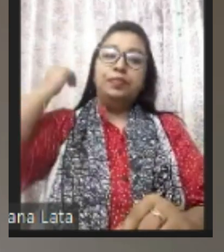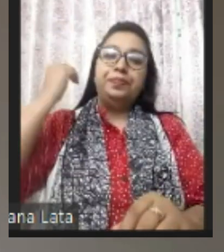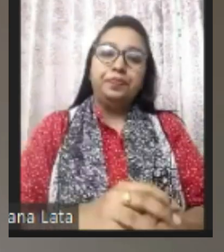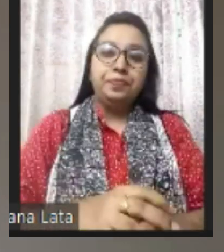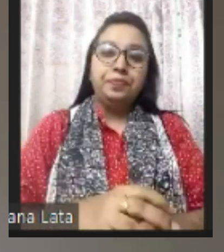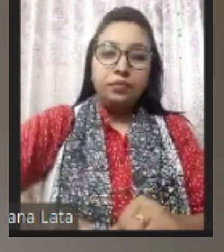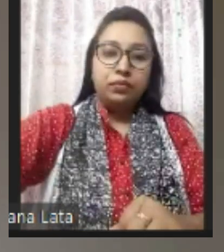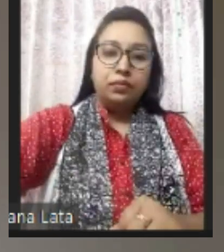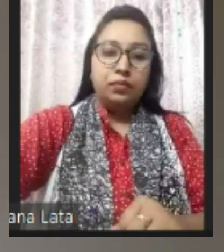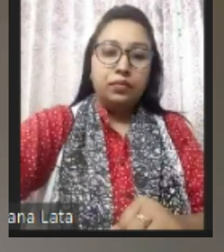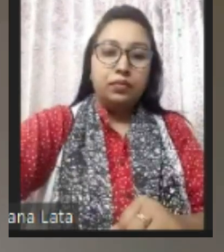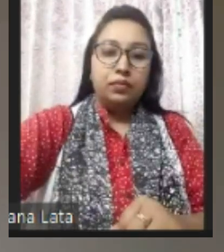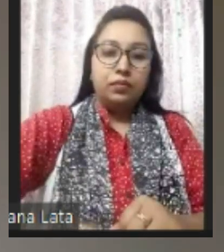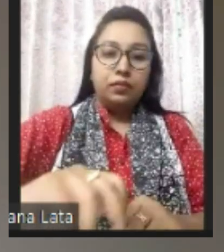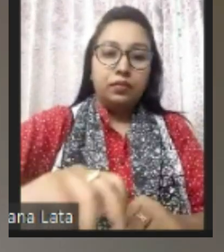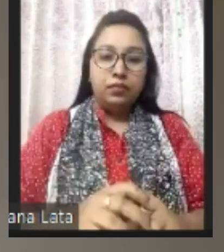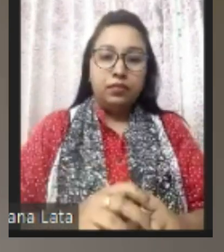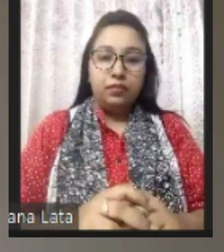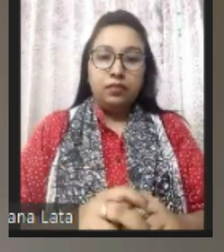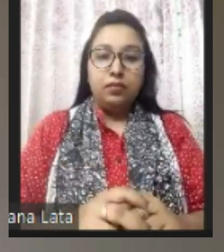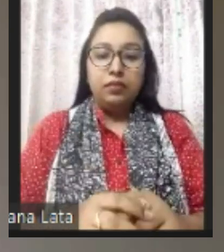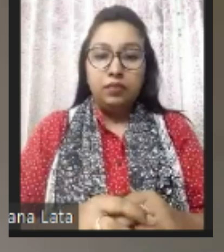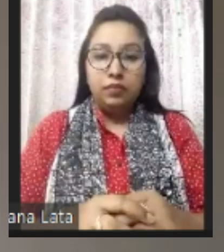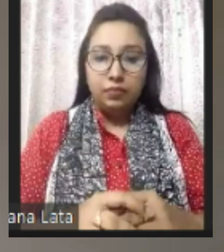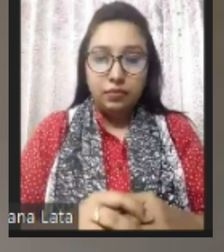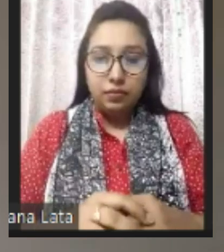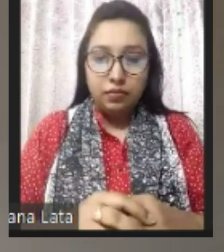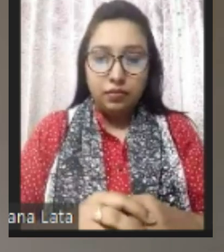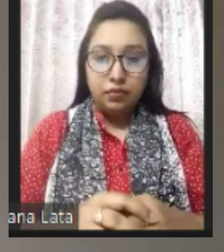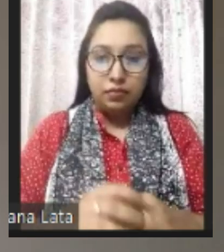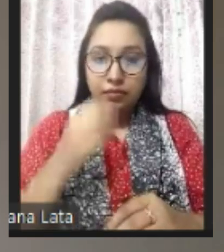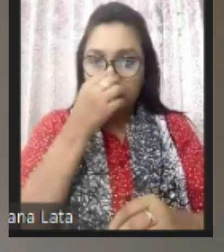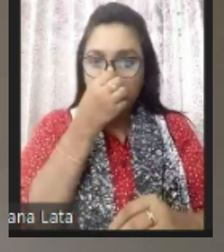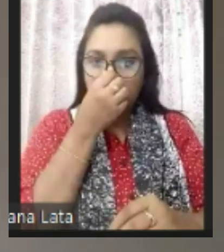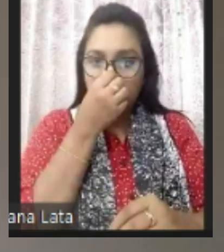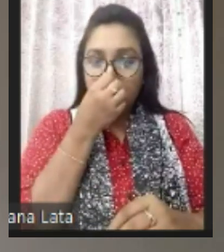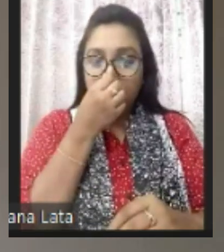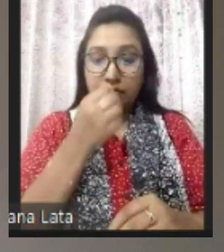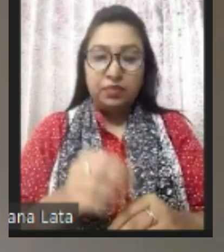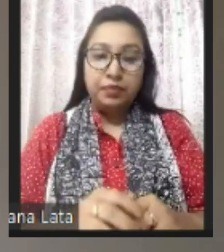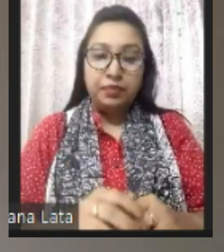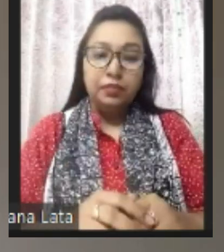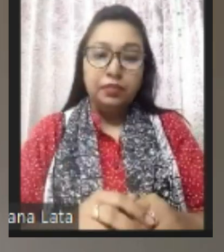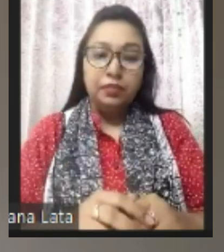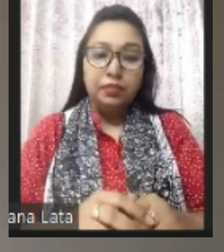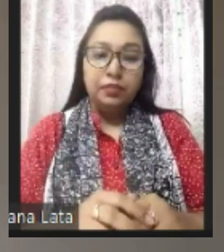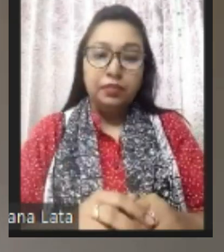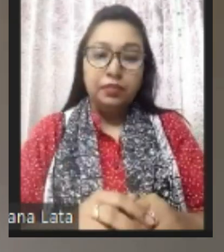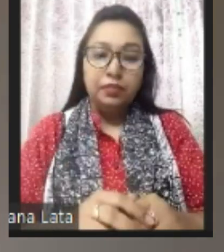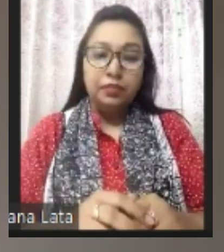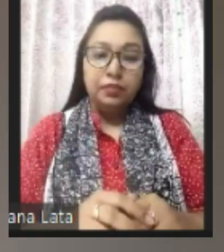stage. So these become accessible at minimum cost for people with disability, because